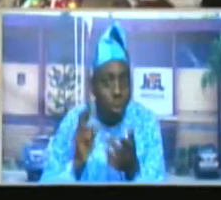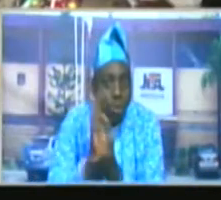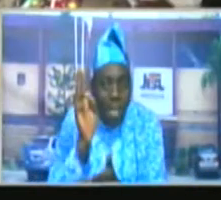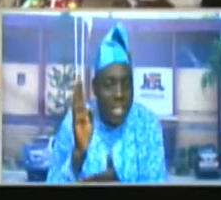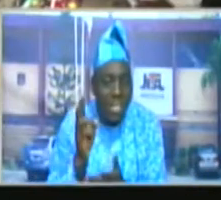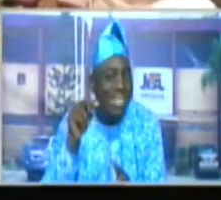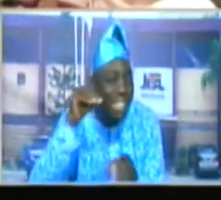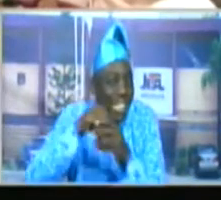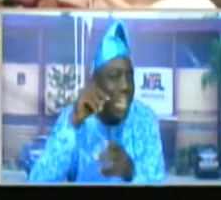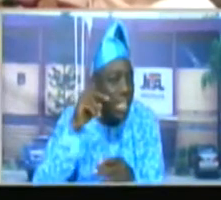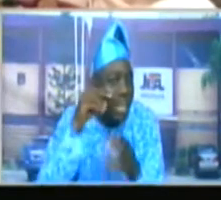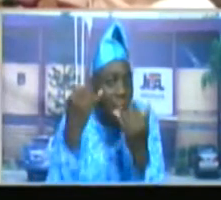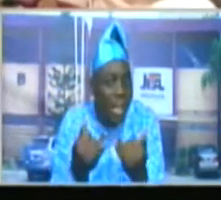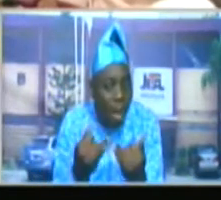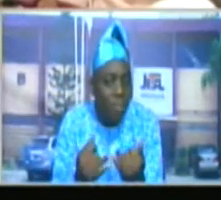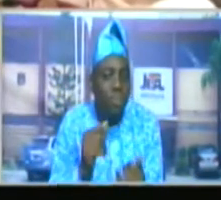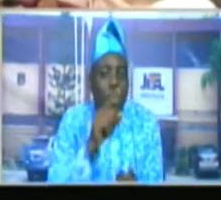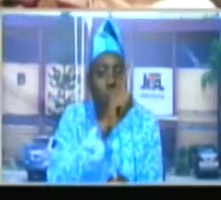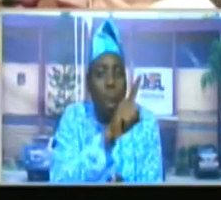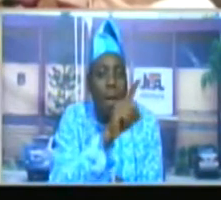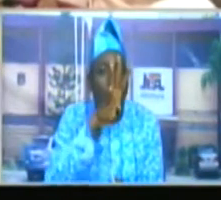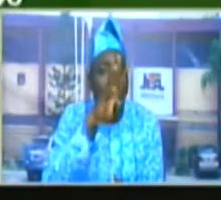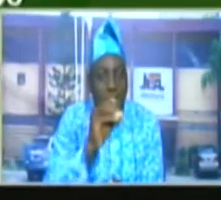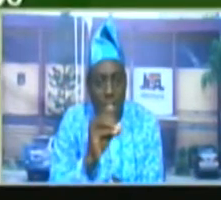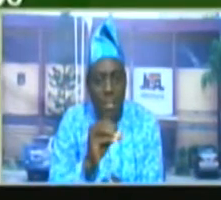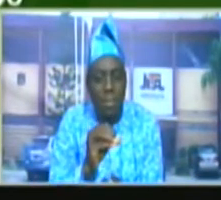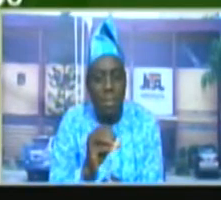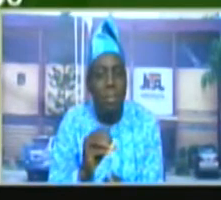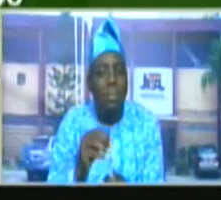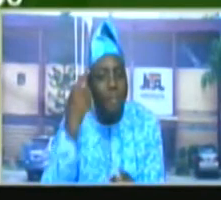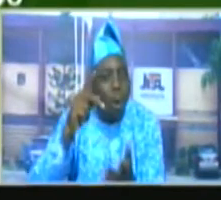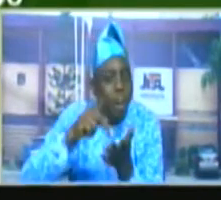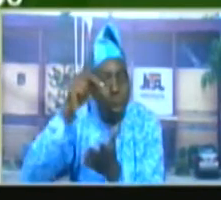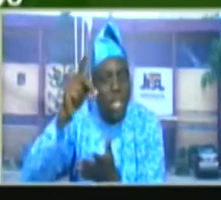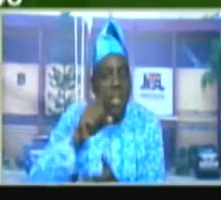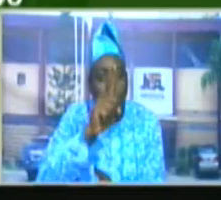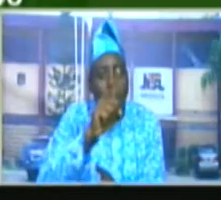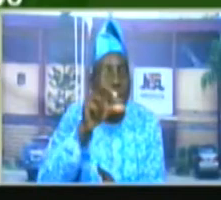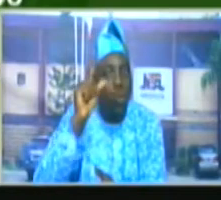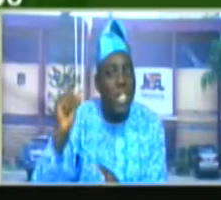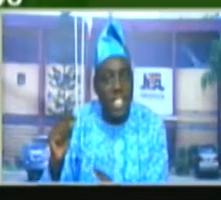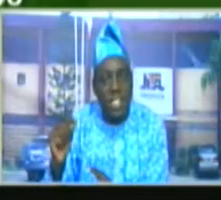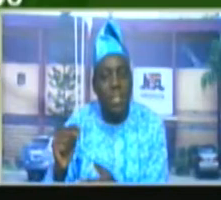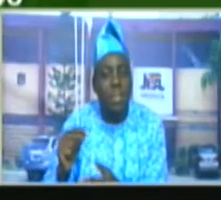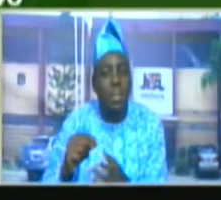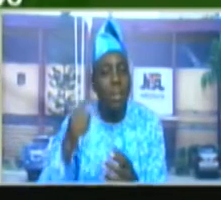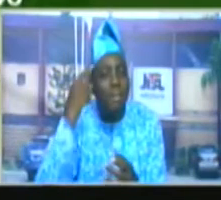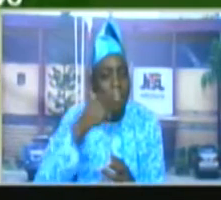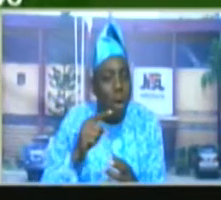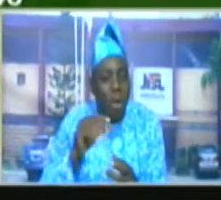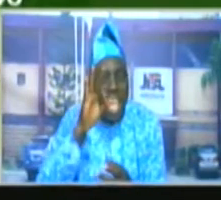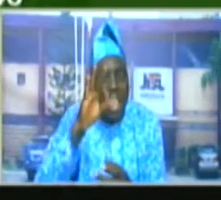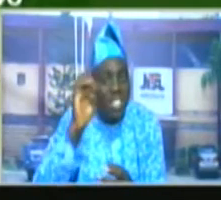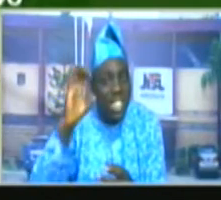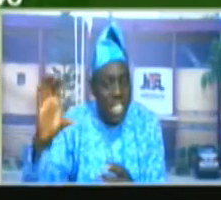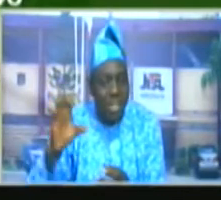in Nigeria was pegged at 140, for polytechnics 120, while that of colleges of education